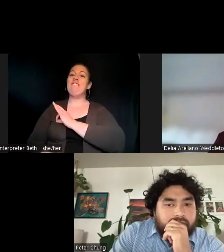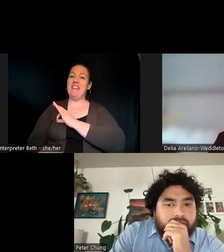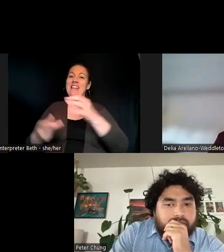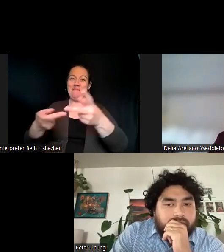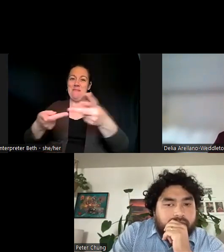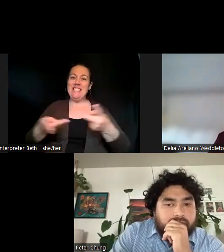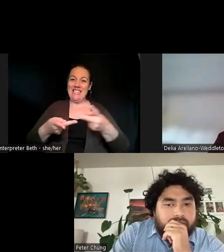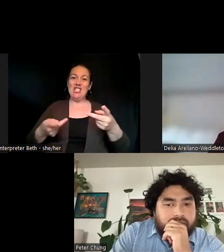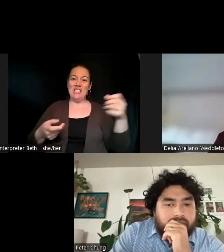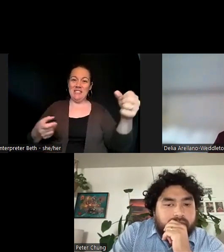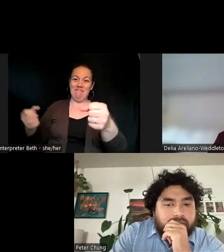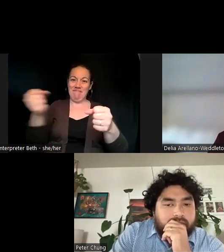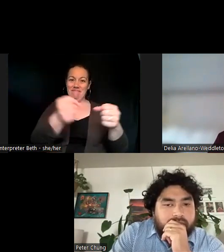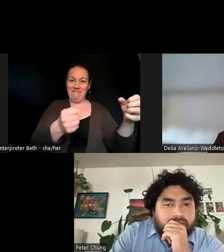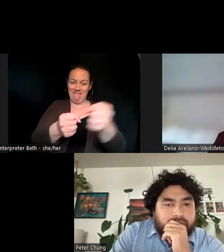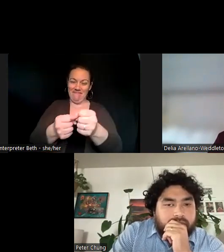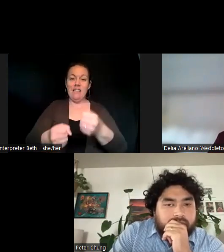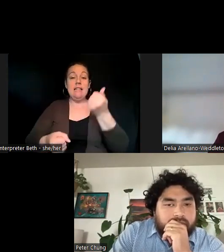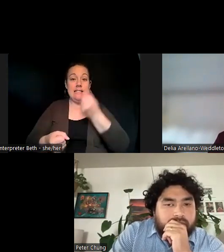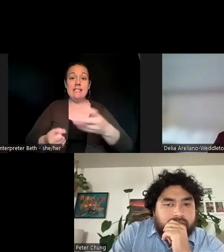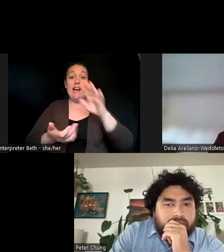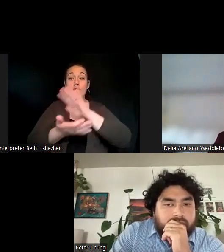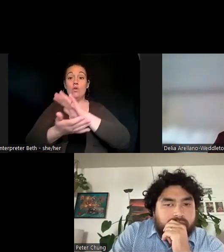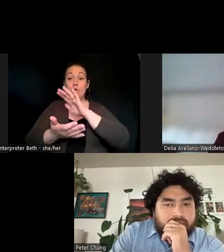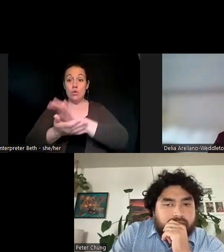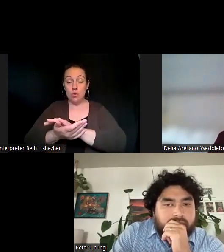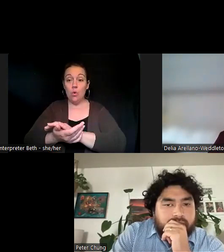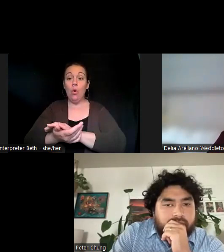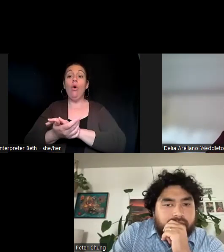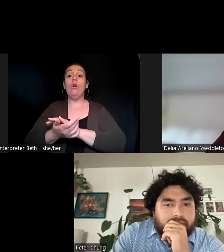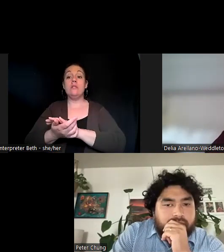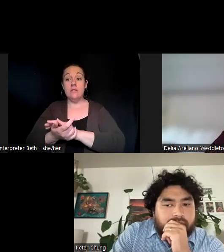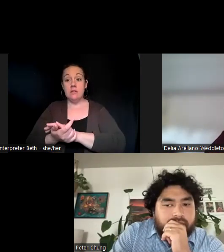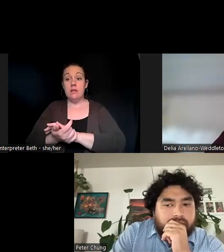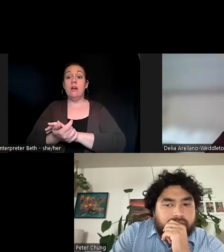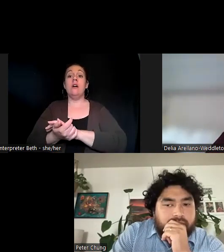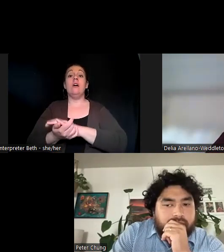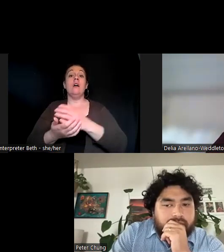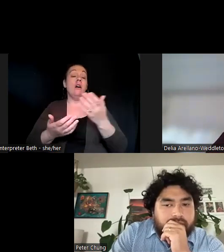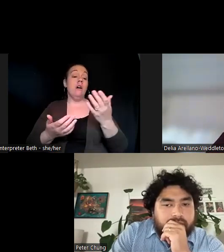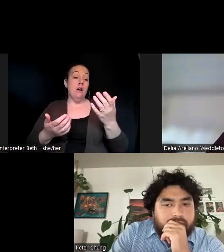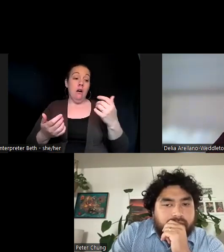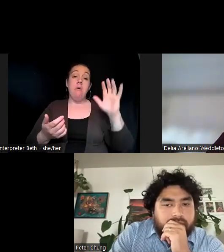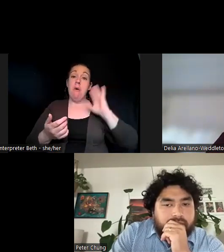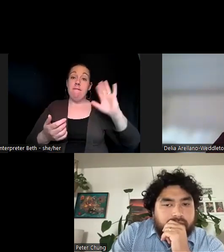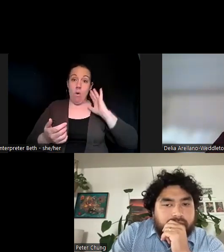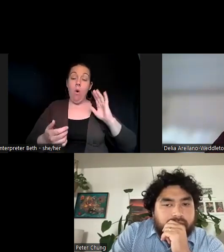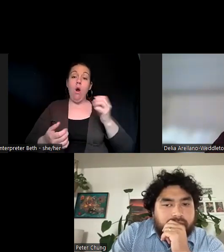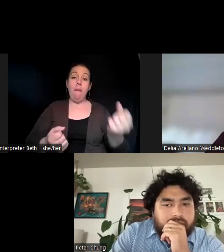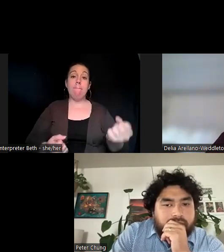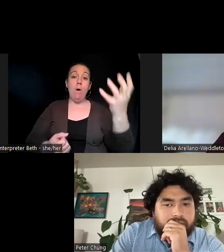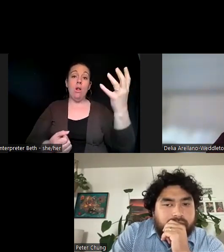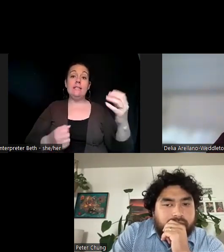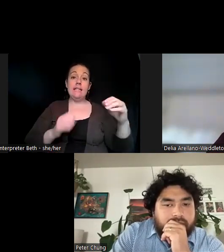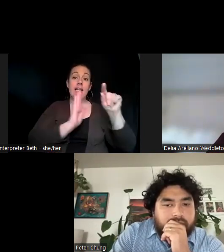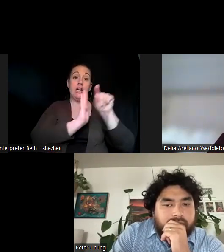several schools that have gone away from a multi-grade level approach to get one teacher for first grade, one teacher for second grade, in an attempt